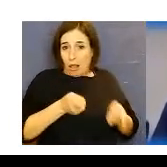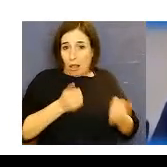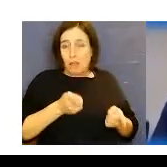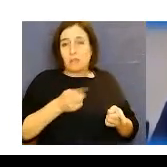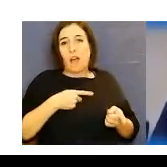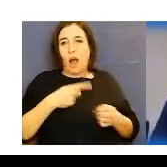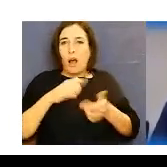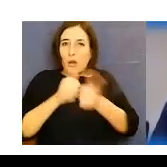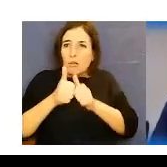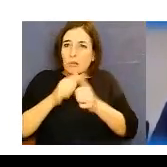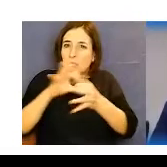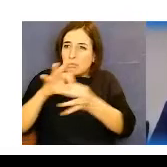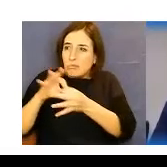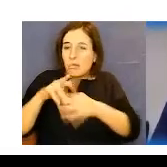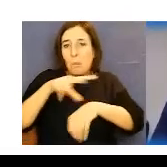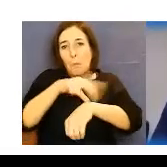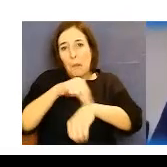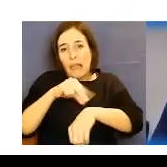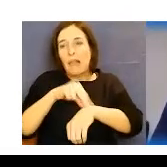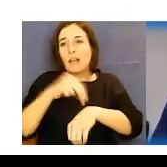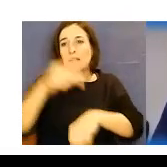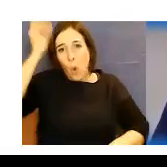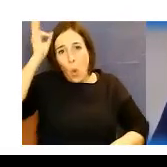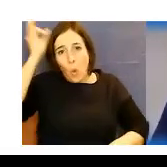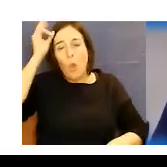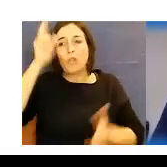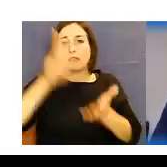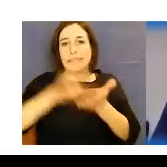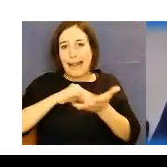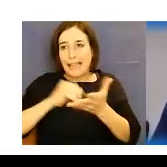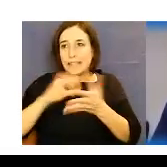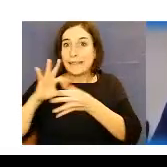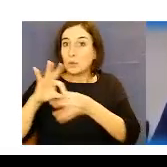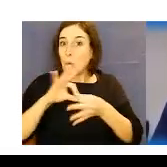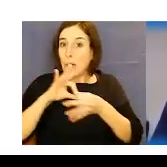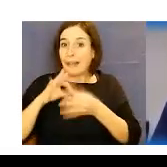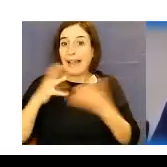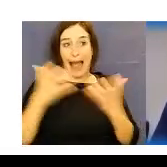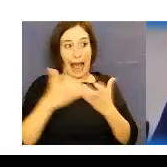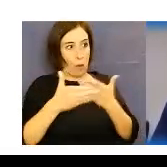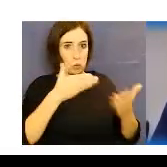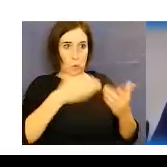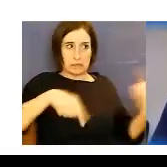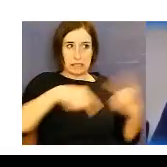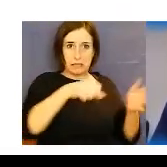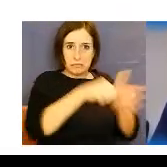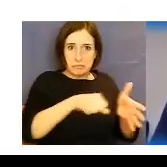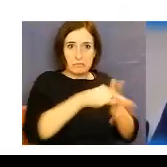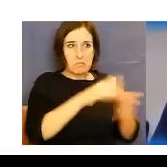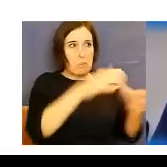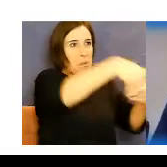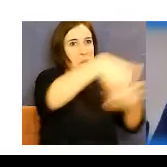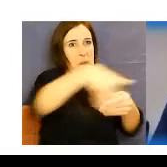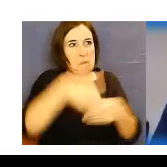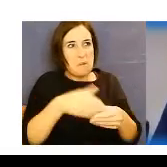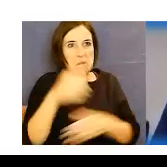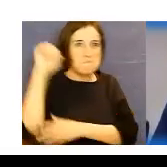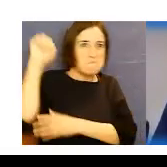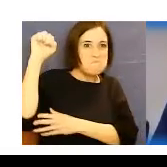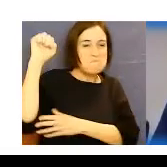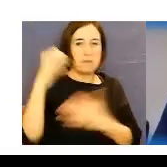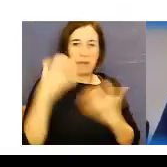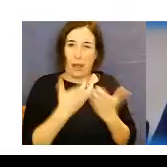to tackle things collectively. And one of the key issues around, you know, funding at the time. So we developed a strategy, you know,